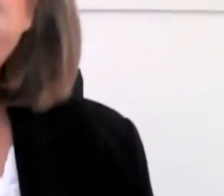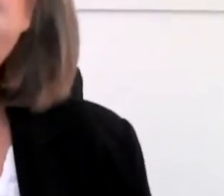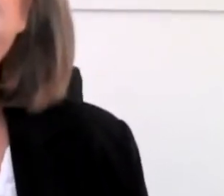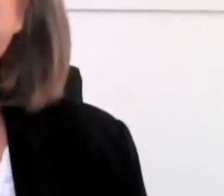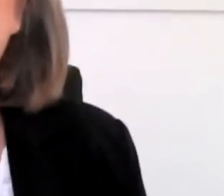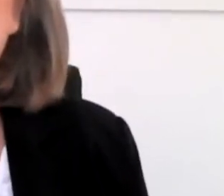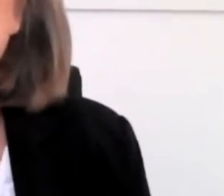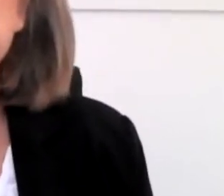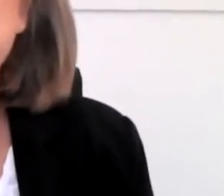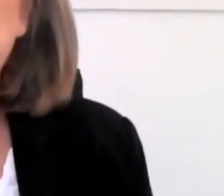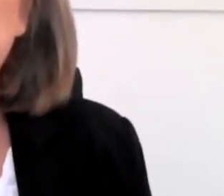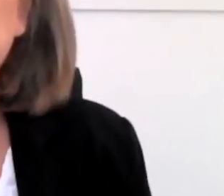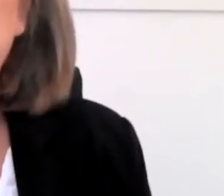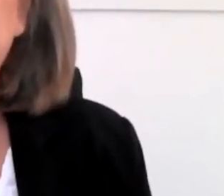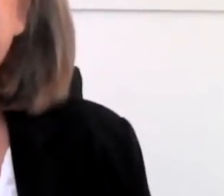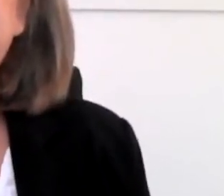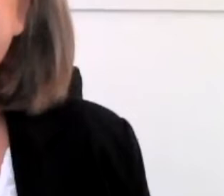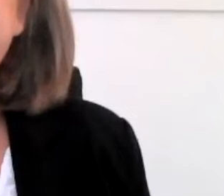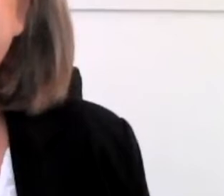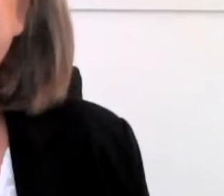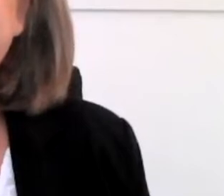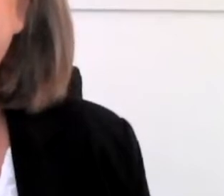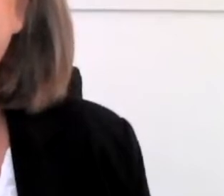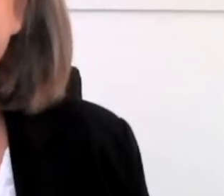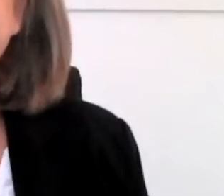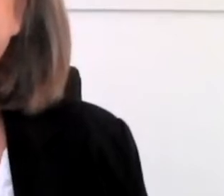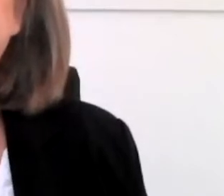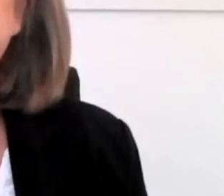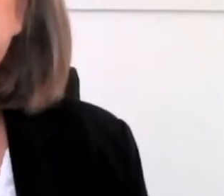that. So,